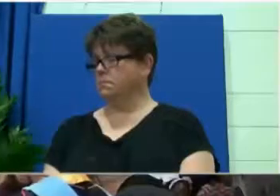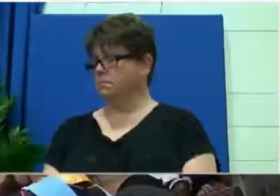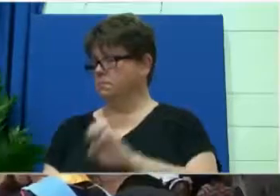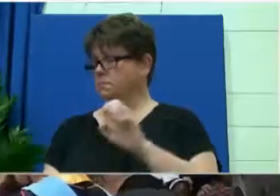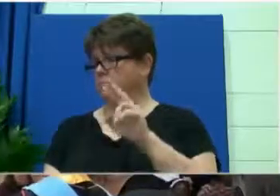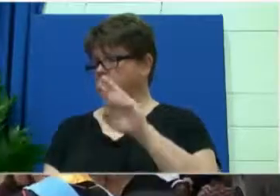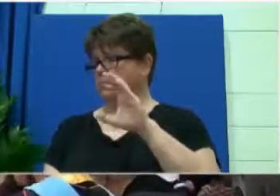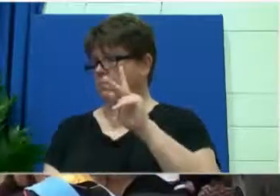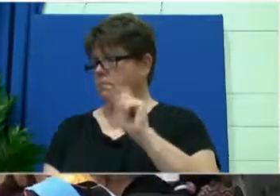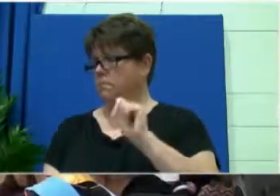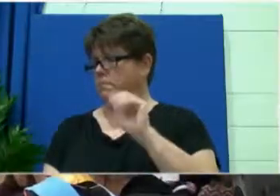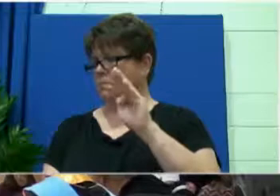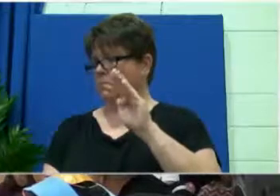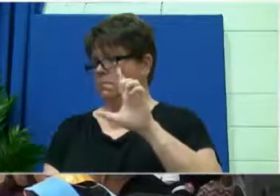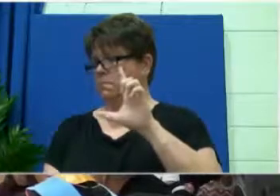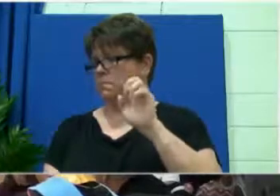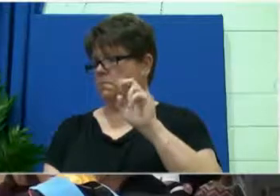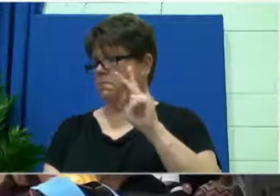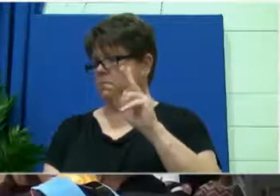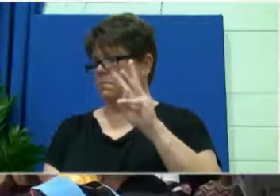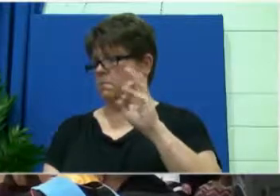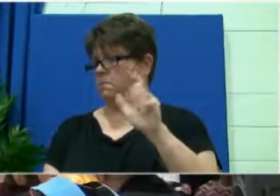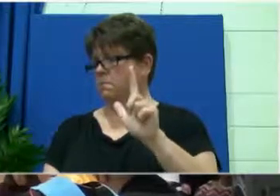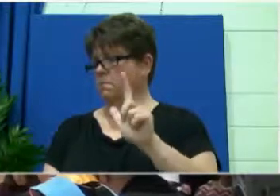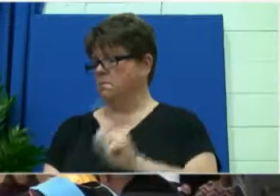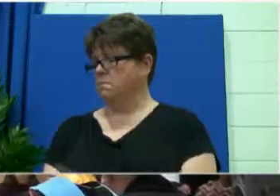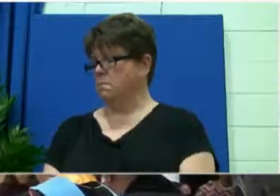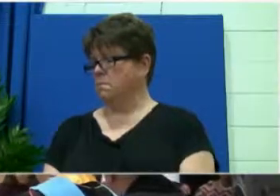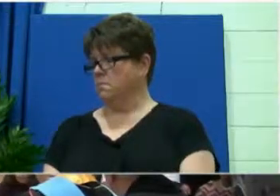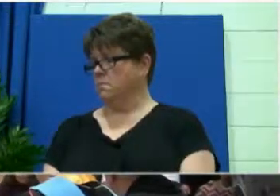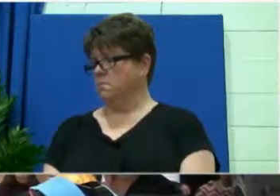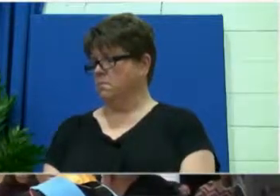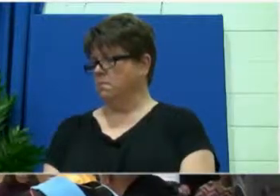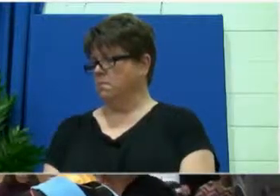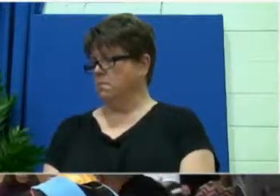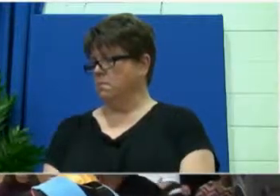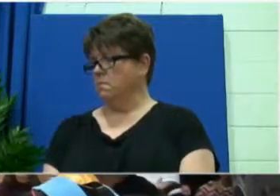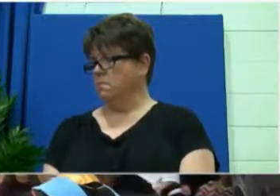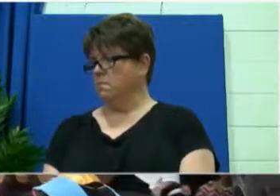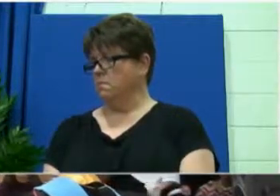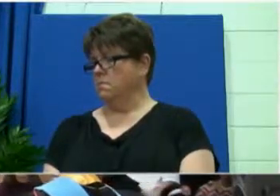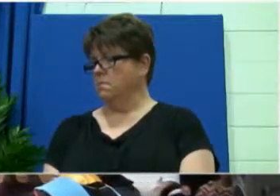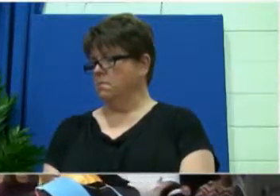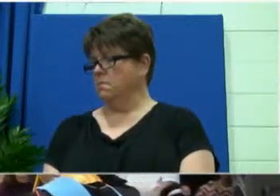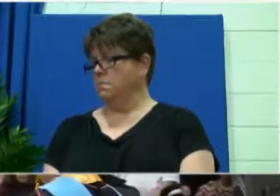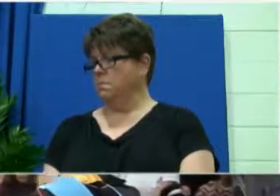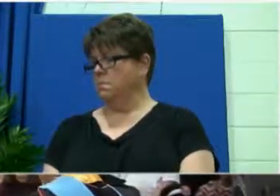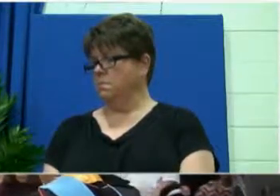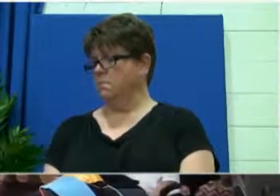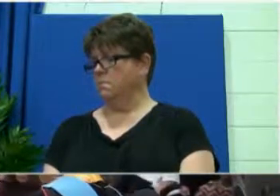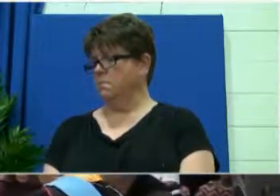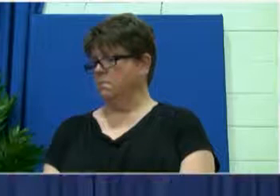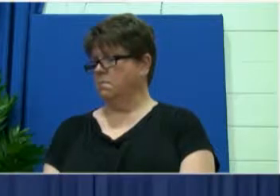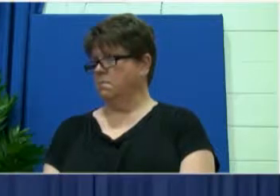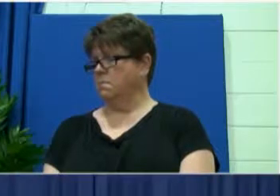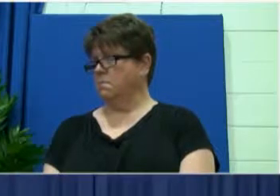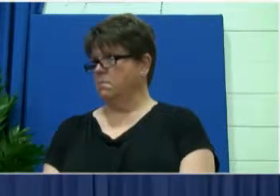Erica Brienne Blackwell, magna cum laude, Associate in Applied Science, Radiologic Technology.